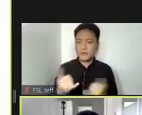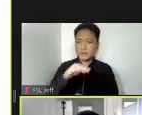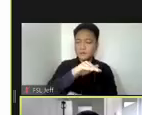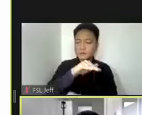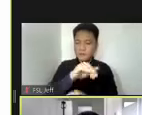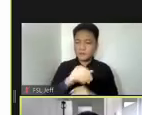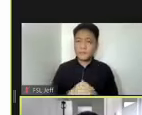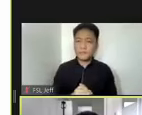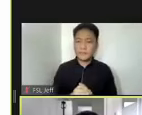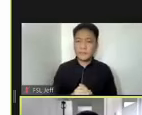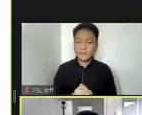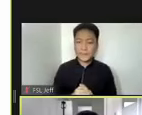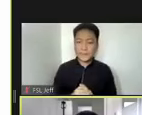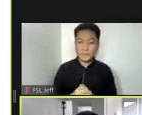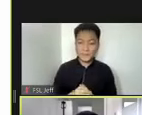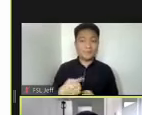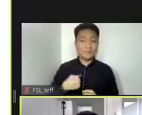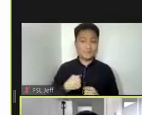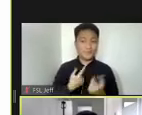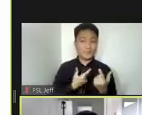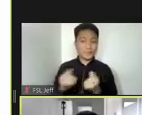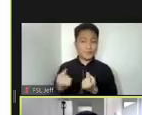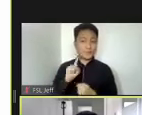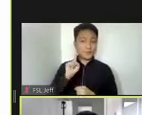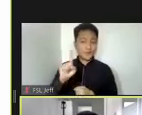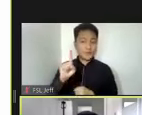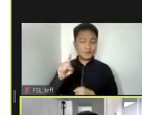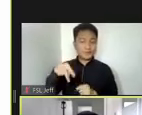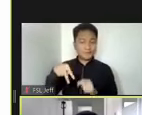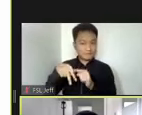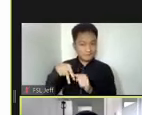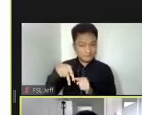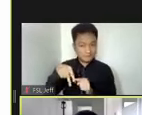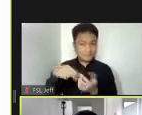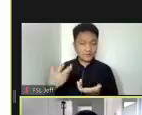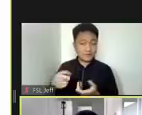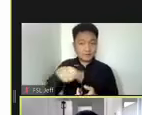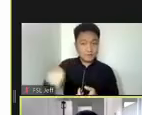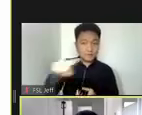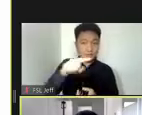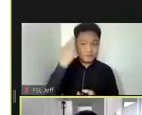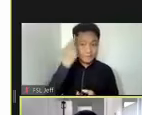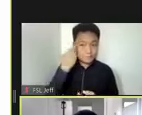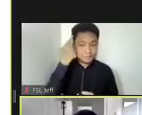not to achieve or to reach your goals, your dreams, with two legs.